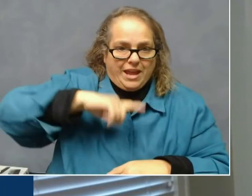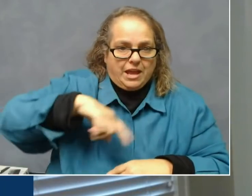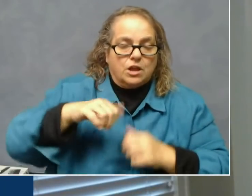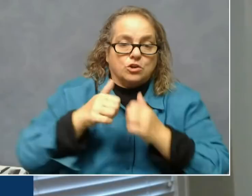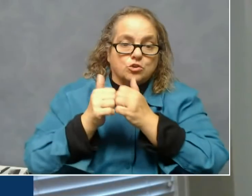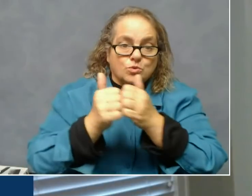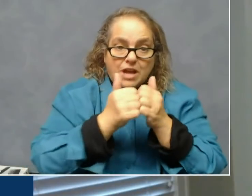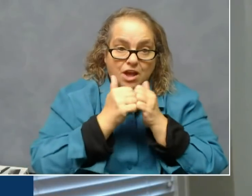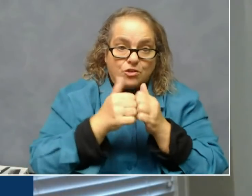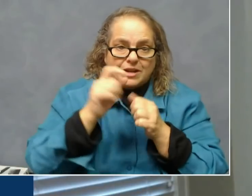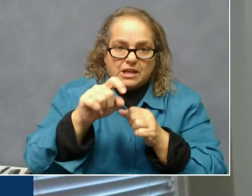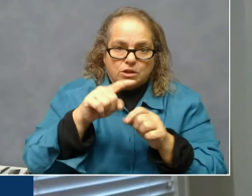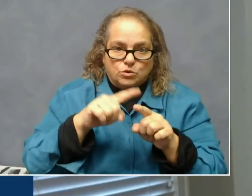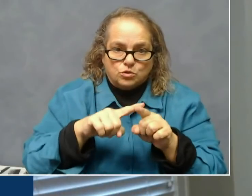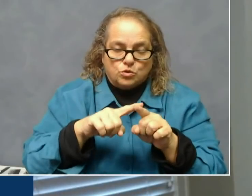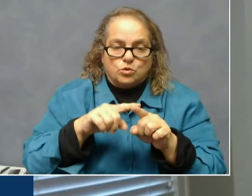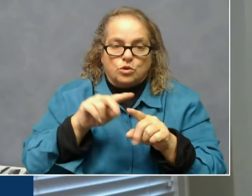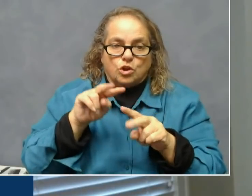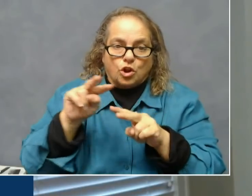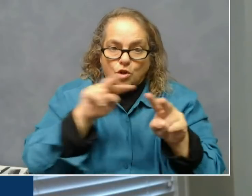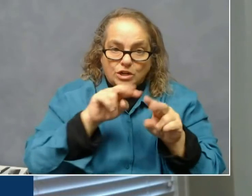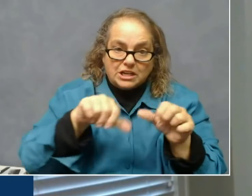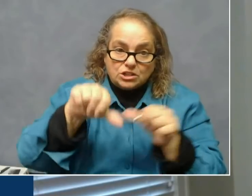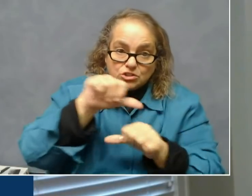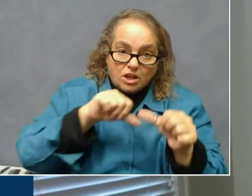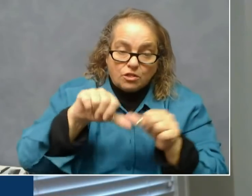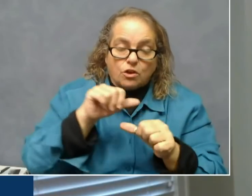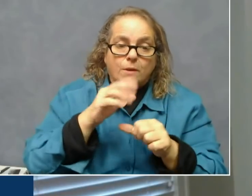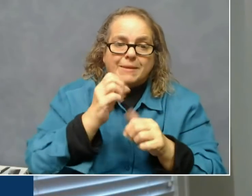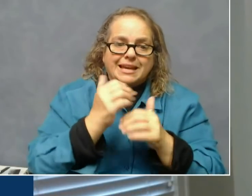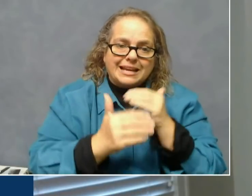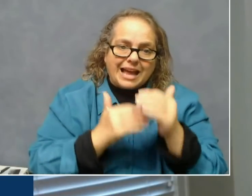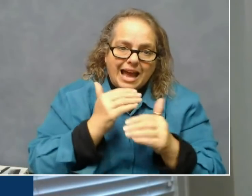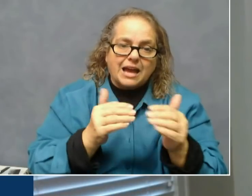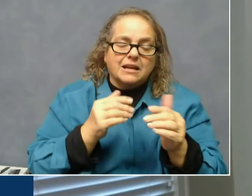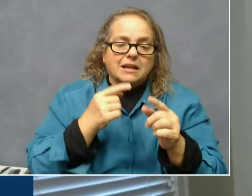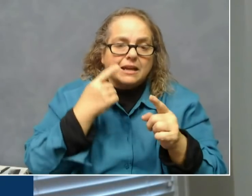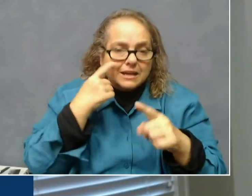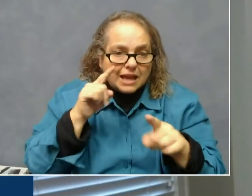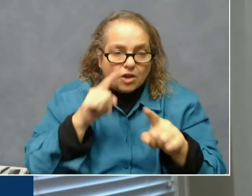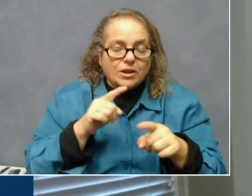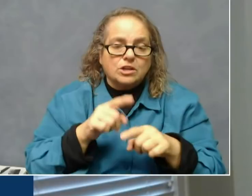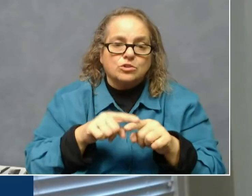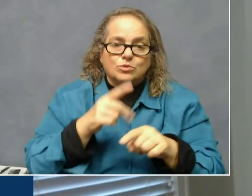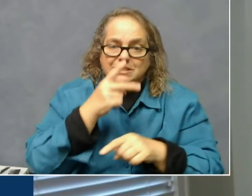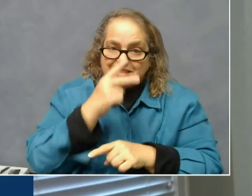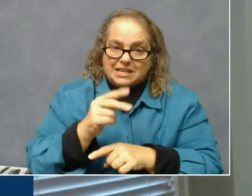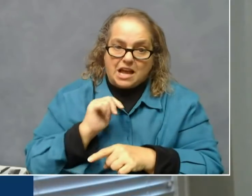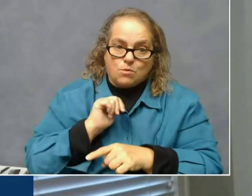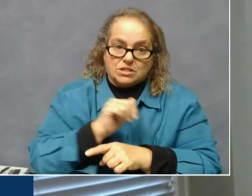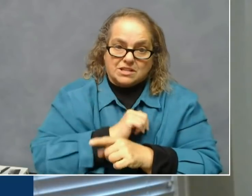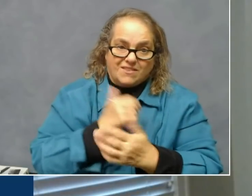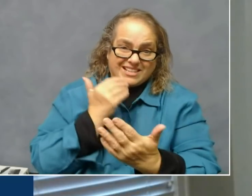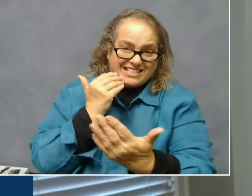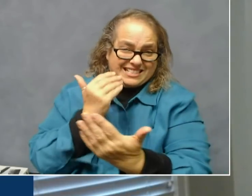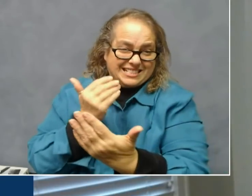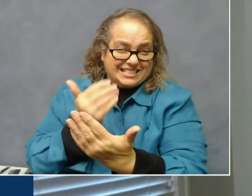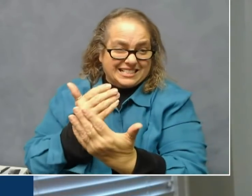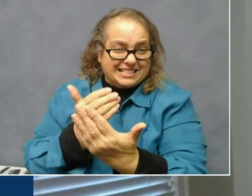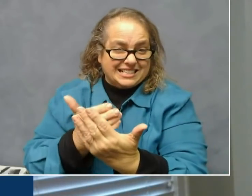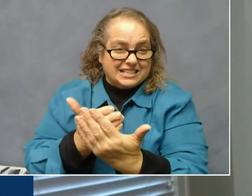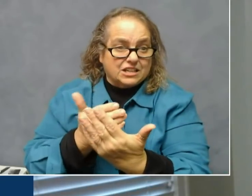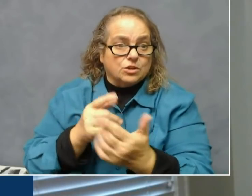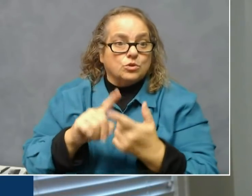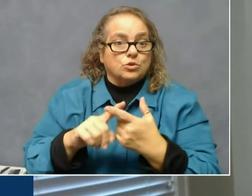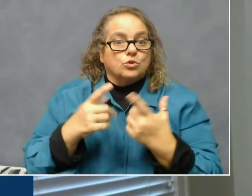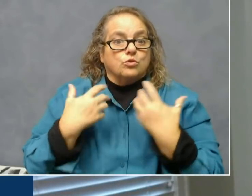each other, be kind, be caring, and see our way to the other end. Let's make sure we focus on us and we, not I